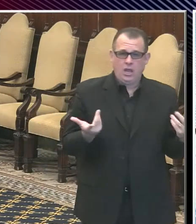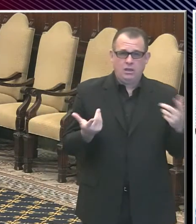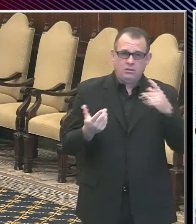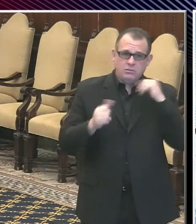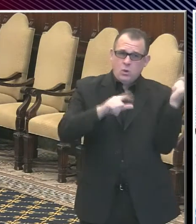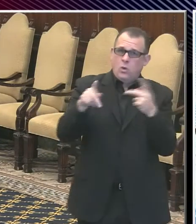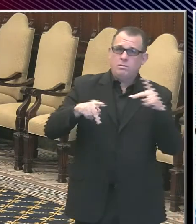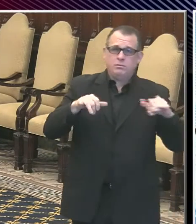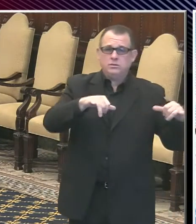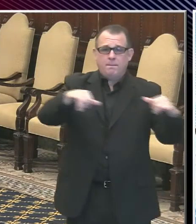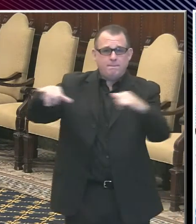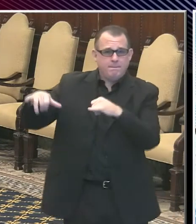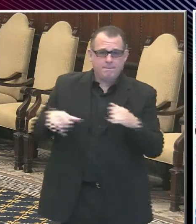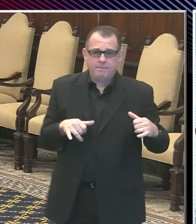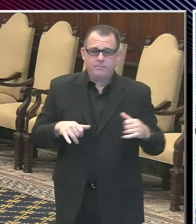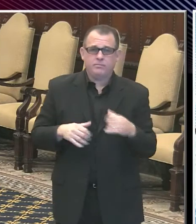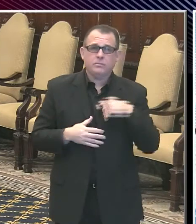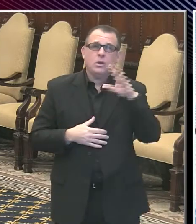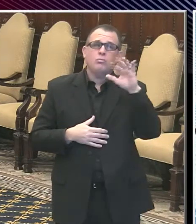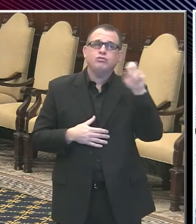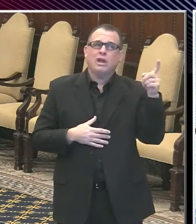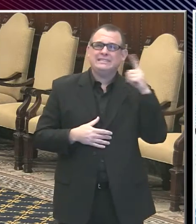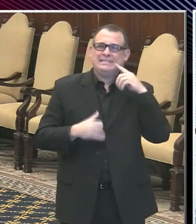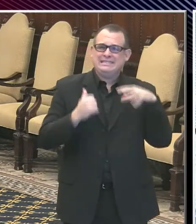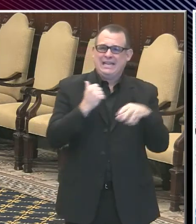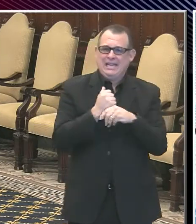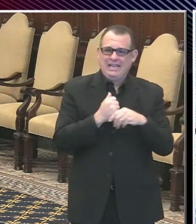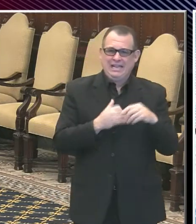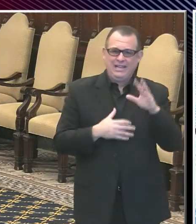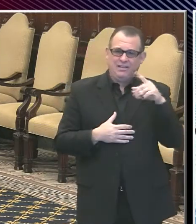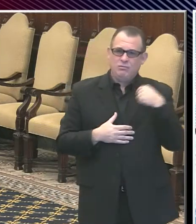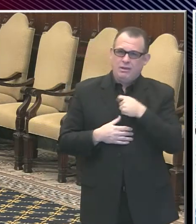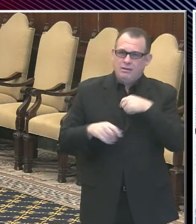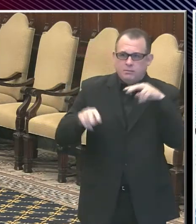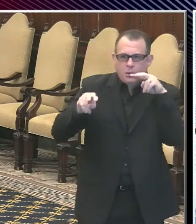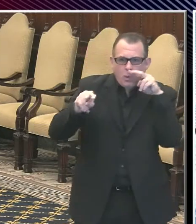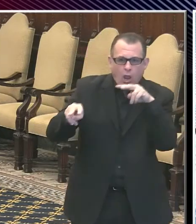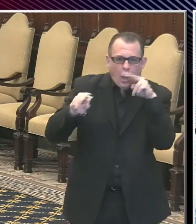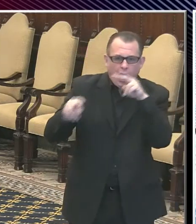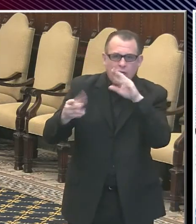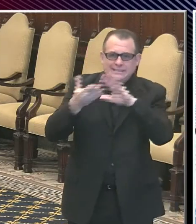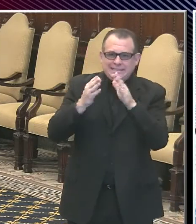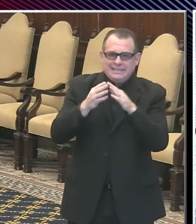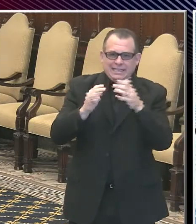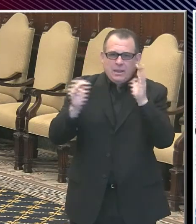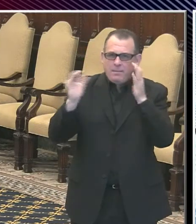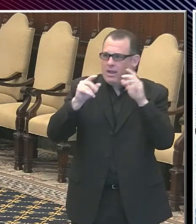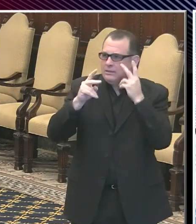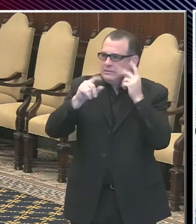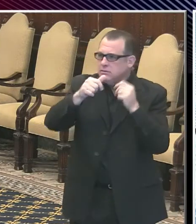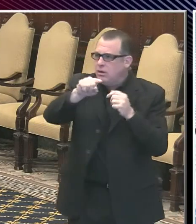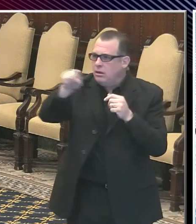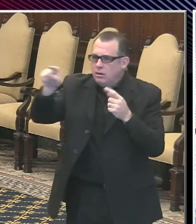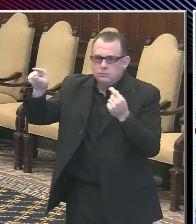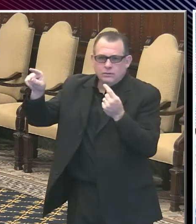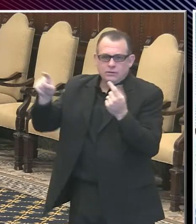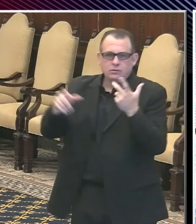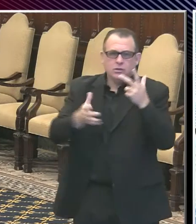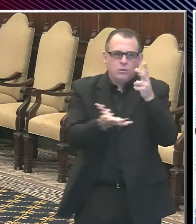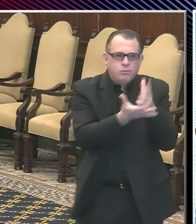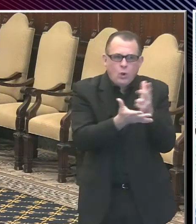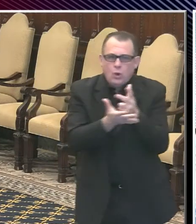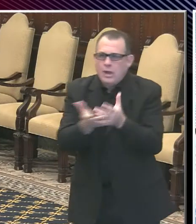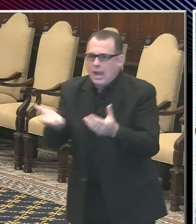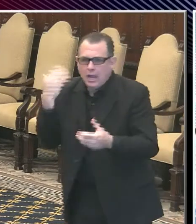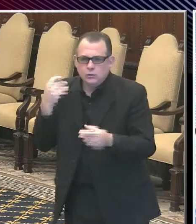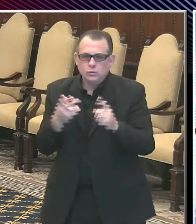to add on to that, we certainly have kept an eye on what other cities are doing as far as it comes to parking lanes and to travel lanes